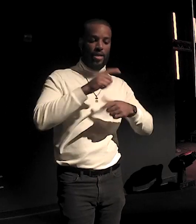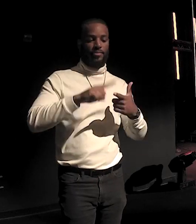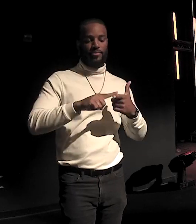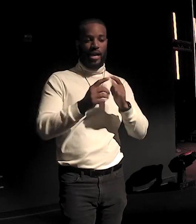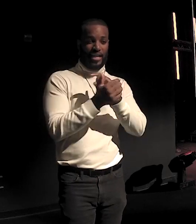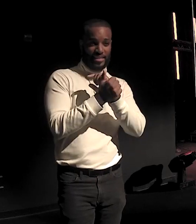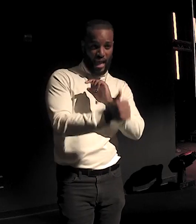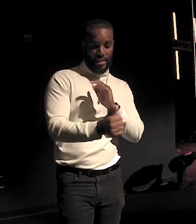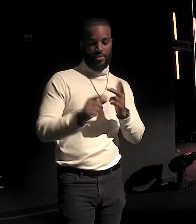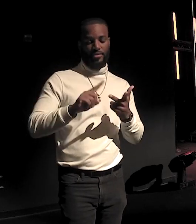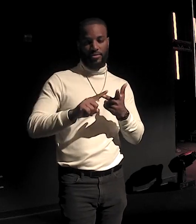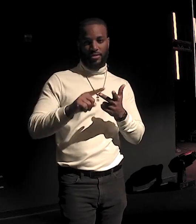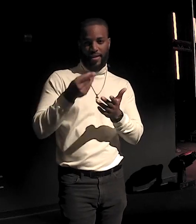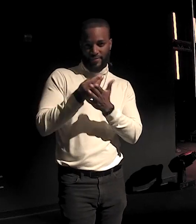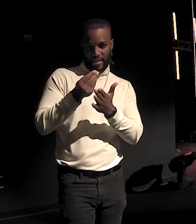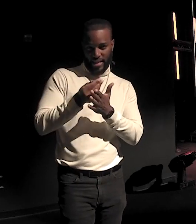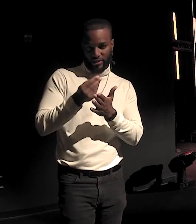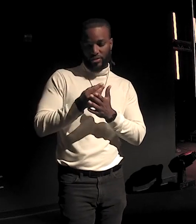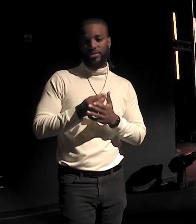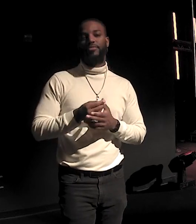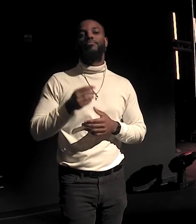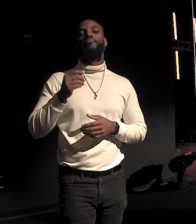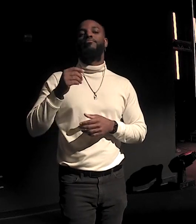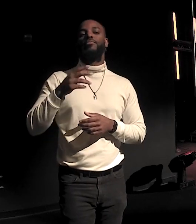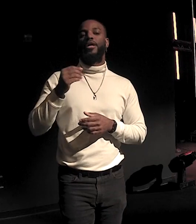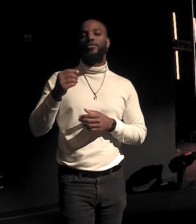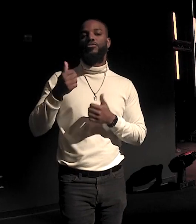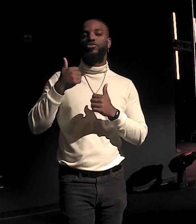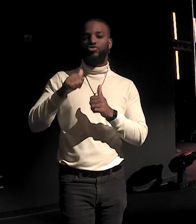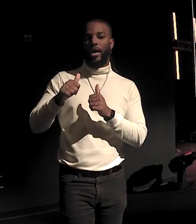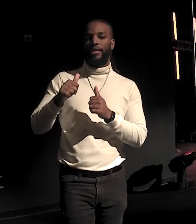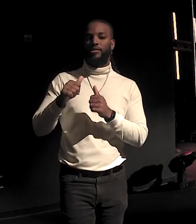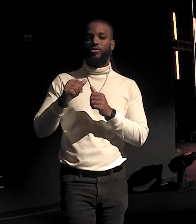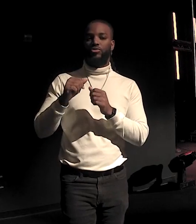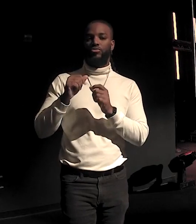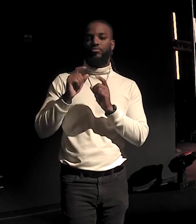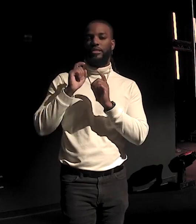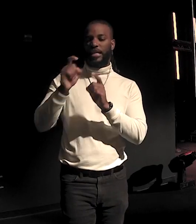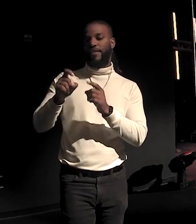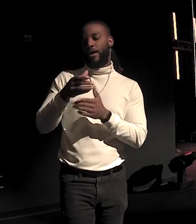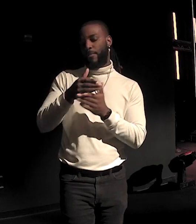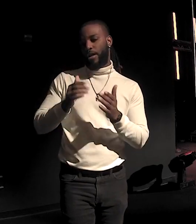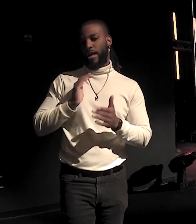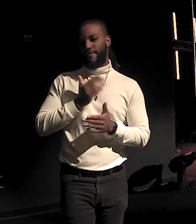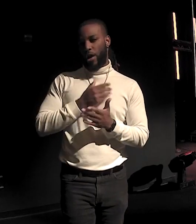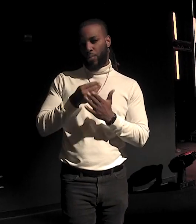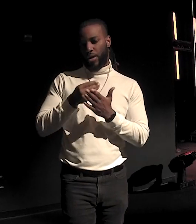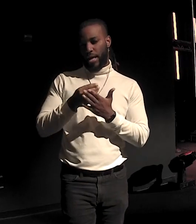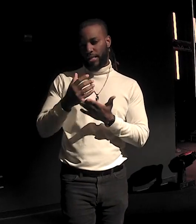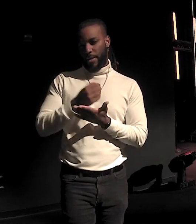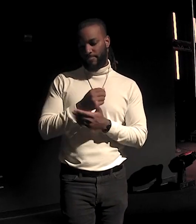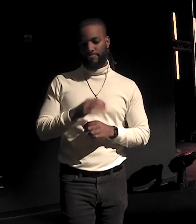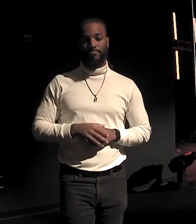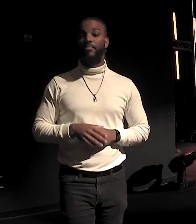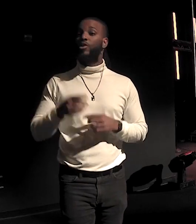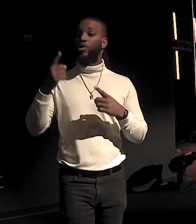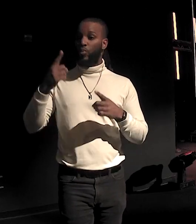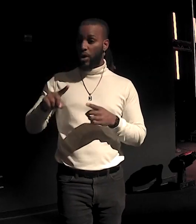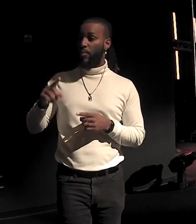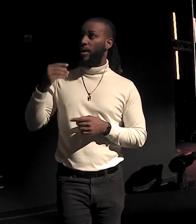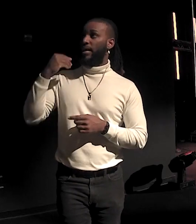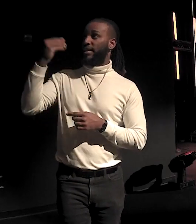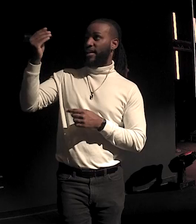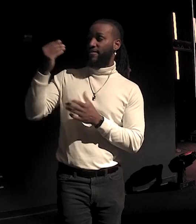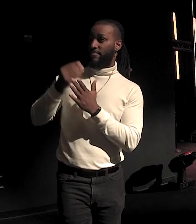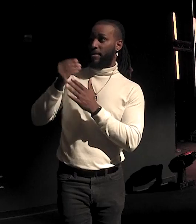give financially by tithing or taking next steps towards giving a percentage of our income. That's right. And when we bring back our tithes and our